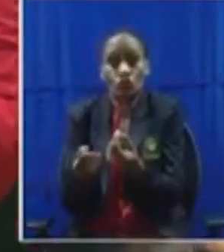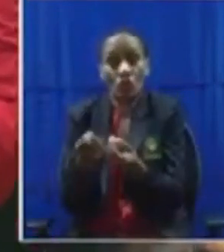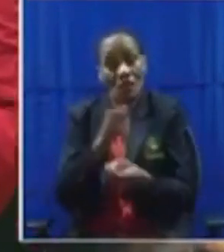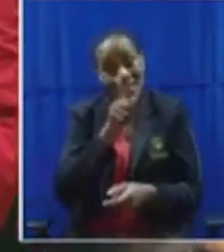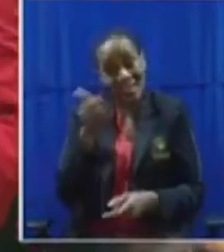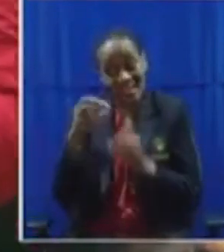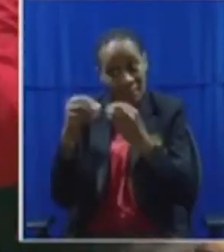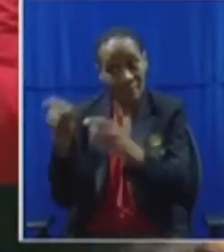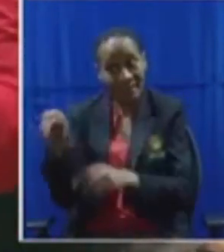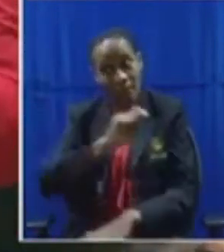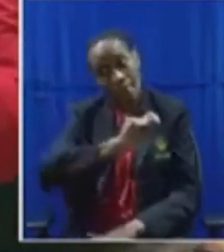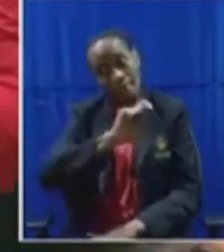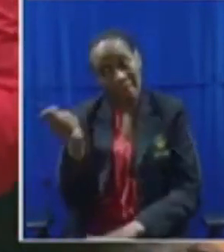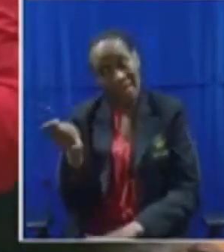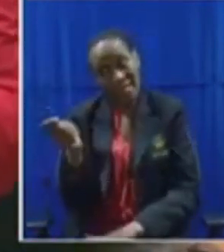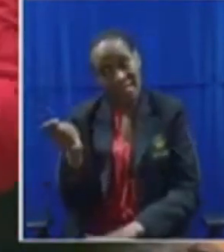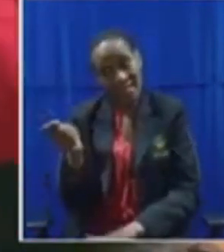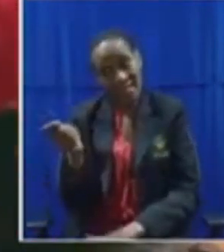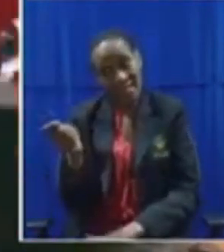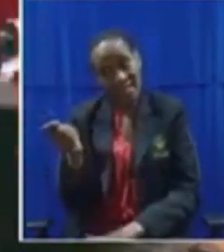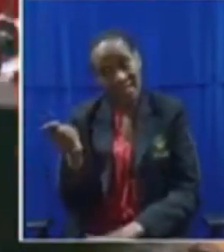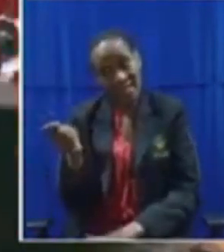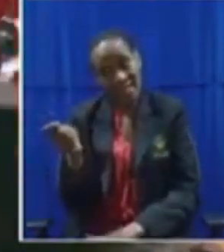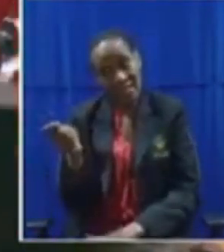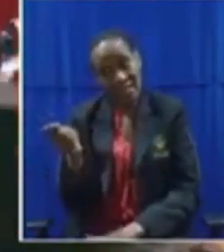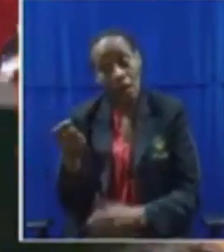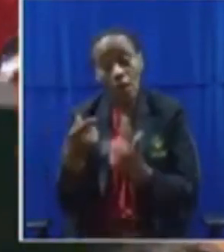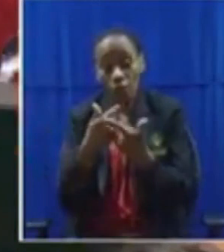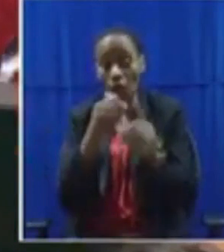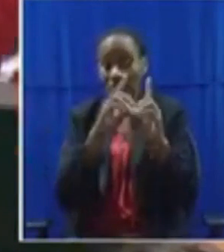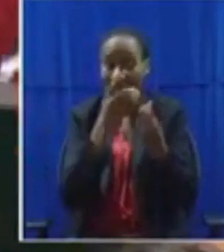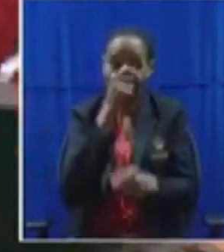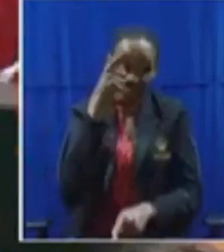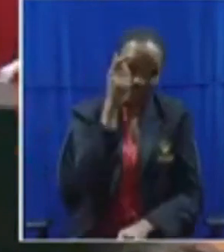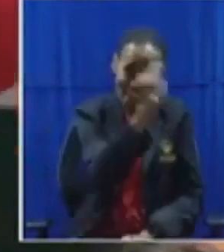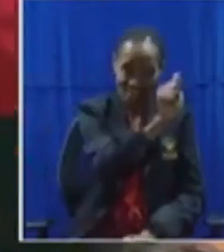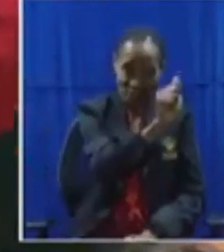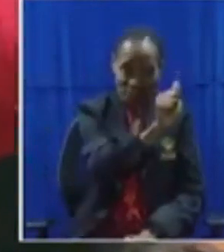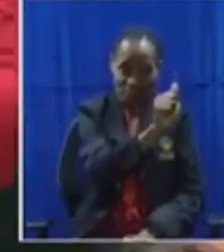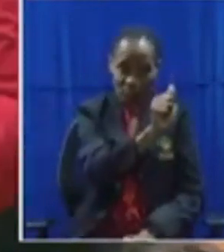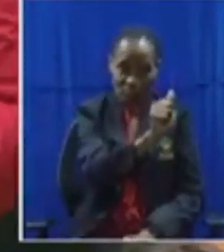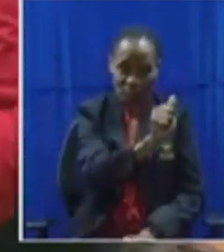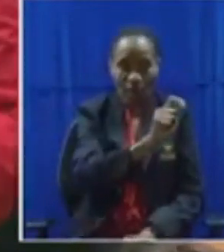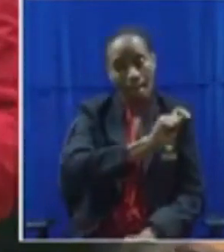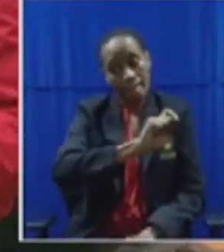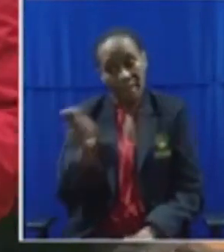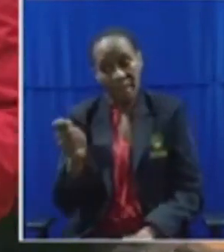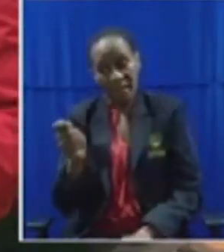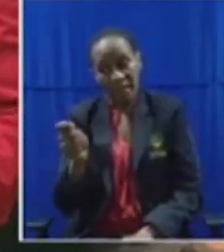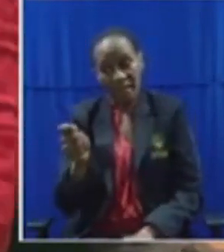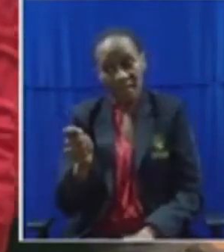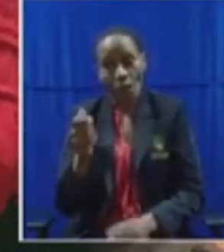paid with the appropriation through your department to the IEC